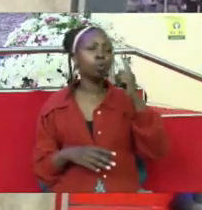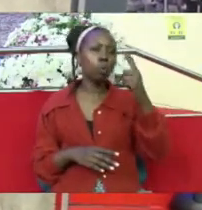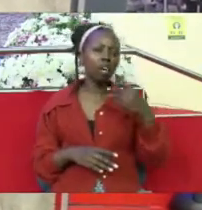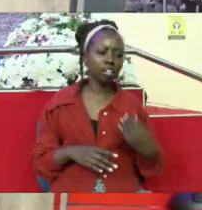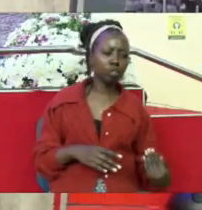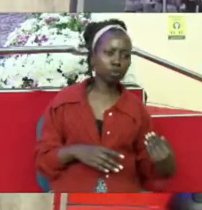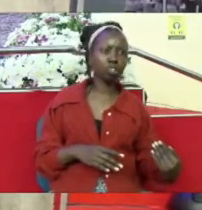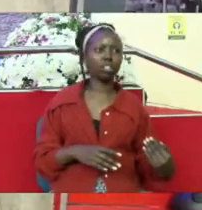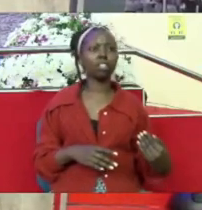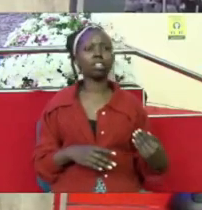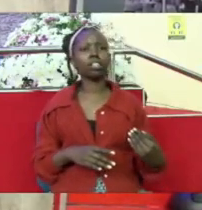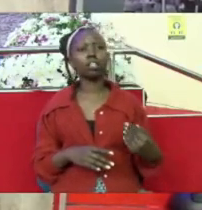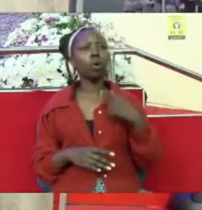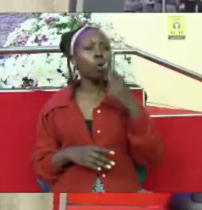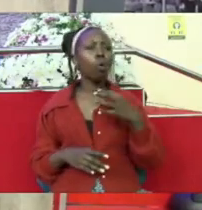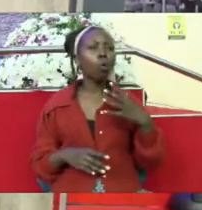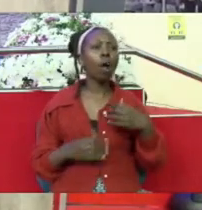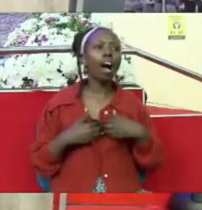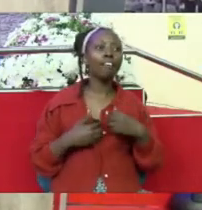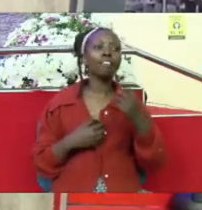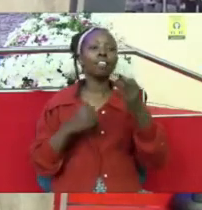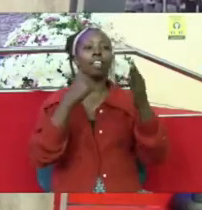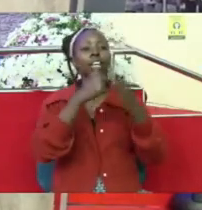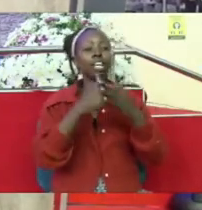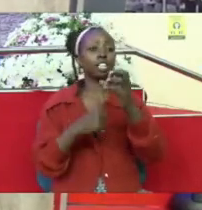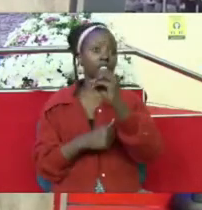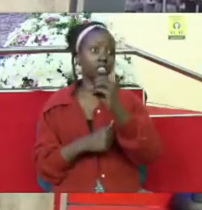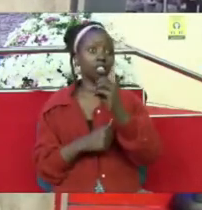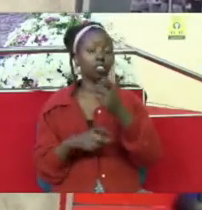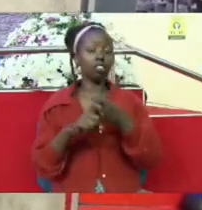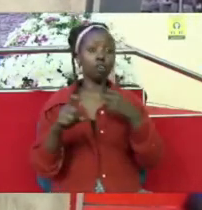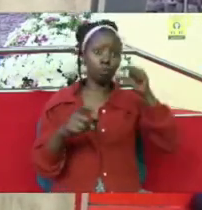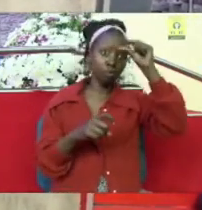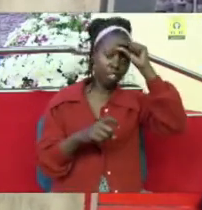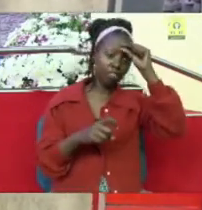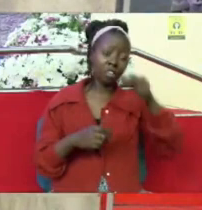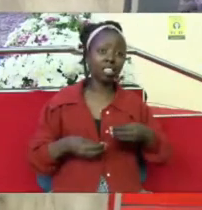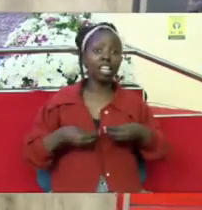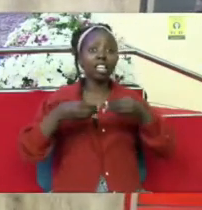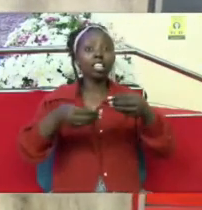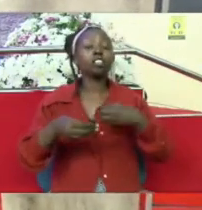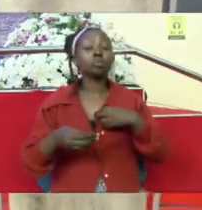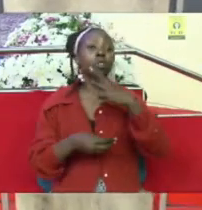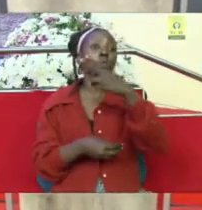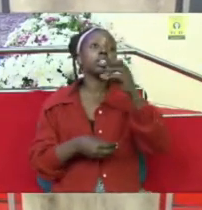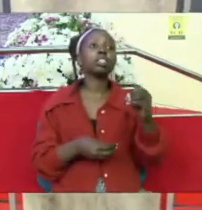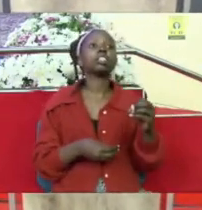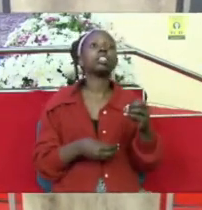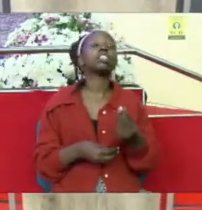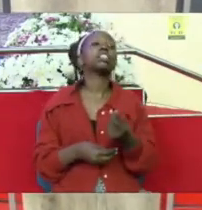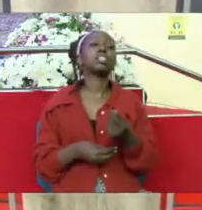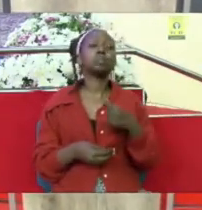only gotten 80 shillings. Ambaye alikuwa na shilingi 80. From the government. Kutoka katika serikali. Gives me 20. Ananipatia 20. I still remember her to